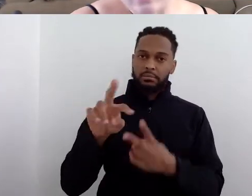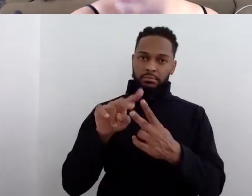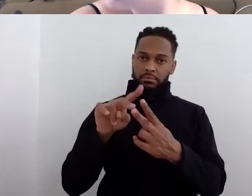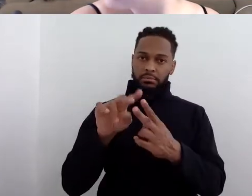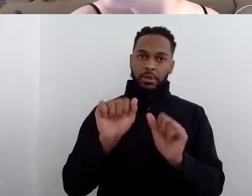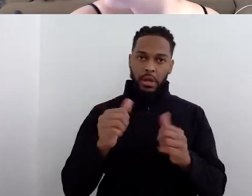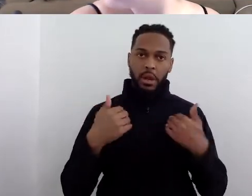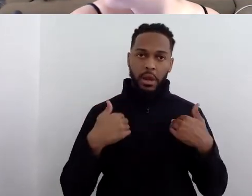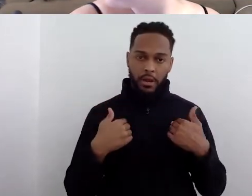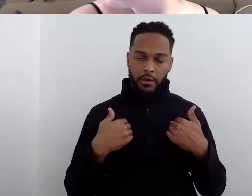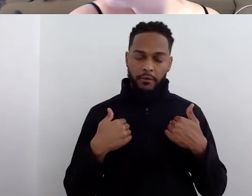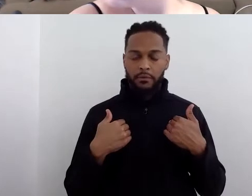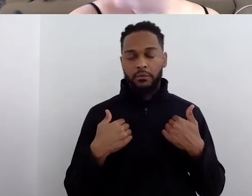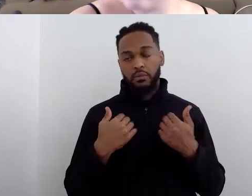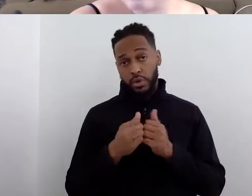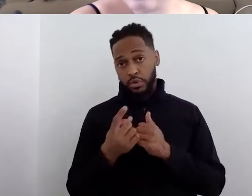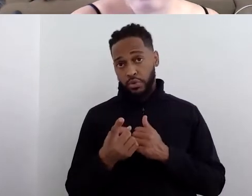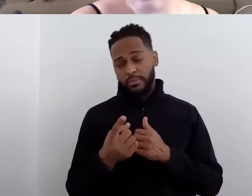So,